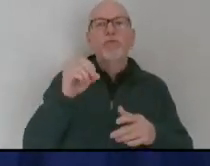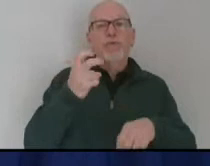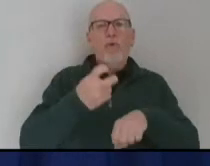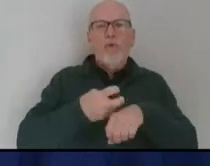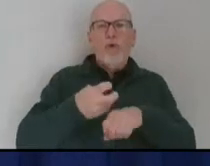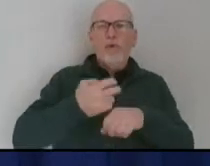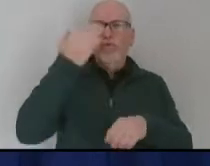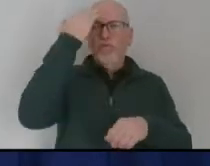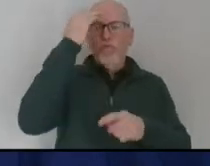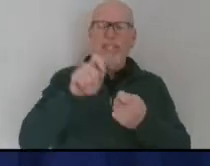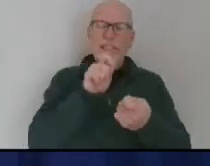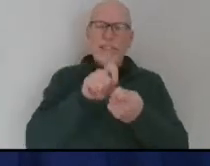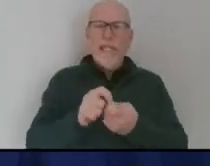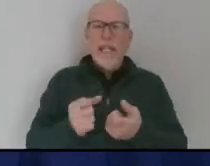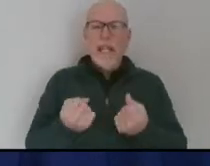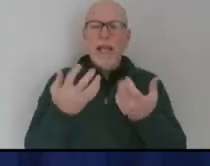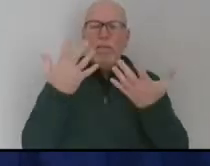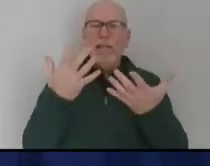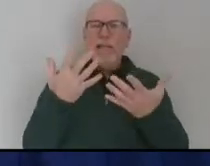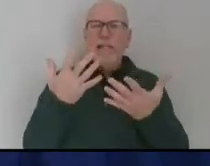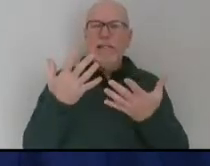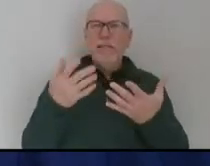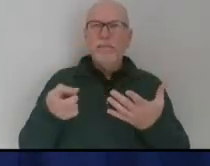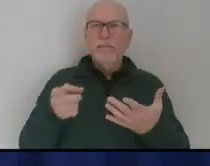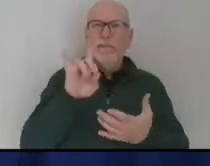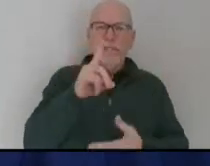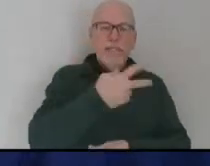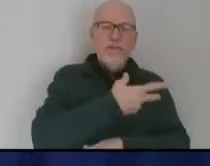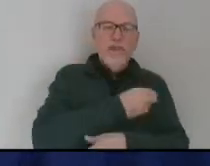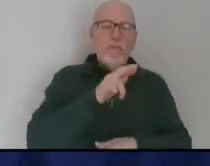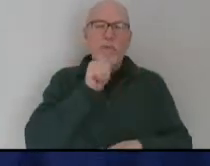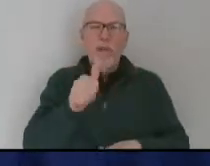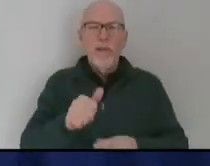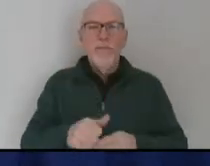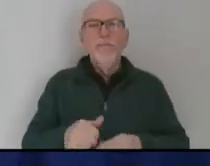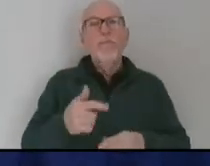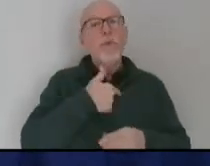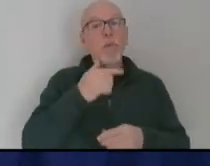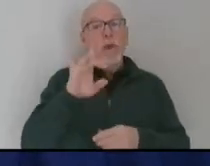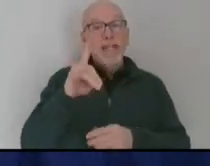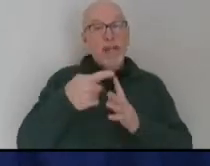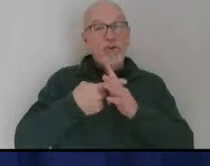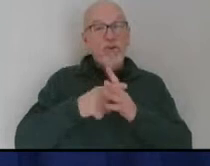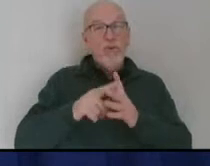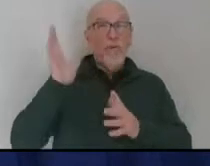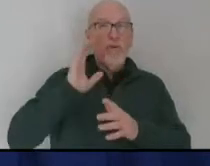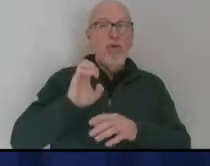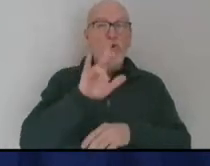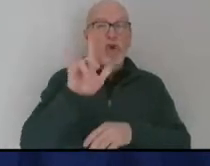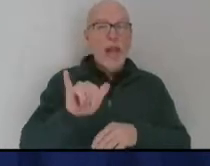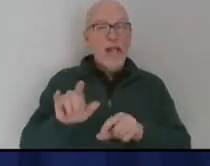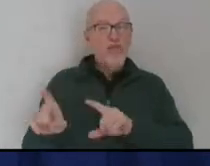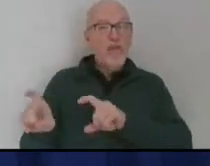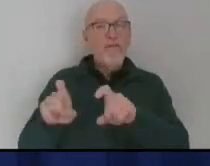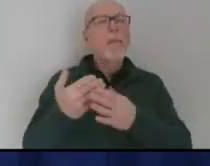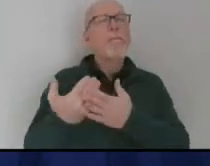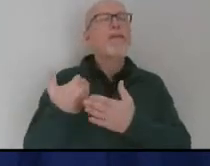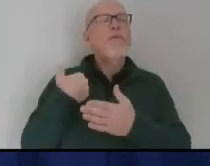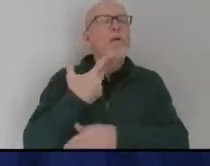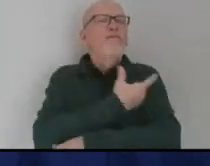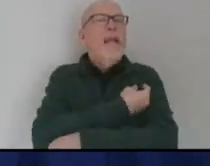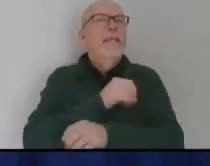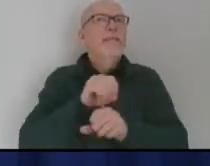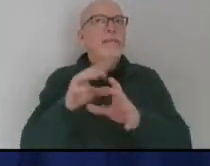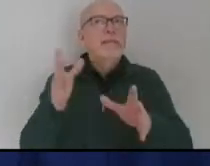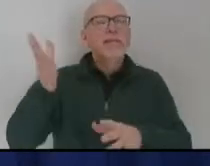to actually rectify what that number is. I will say that when we did an early survey before the vaccine was even out and we were